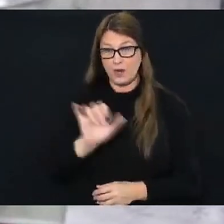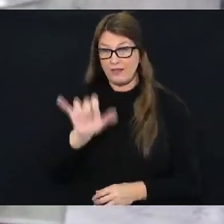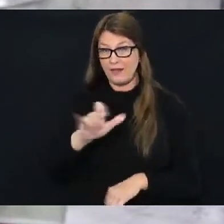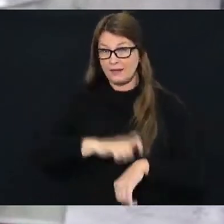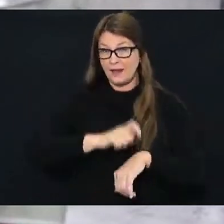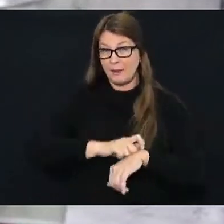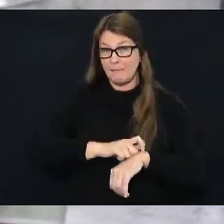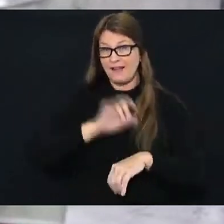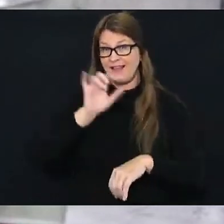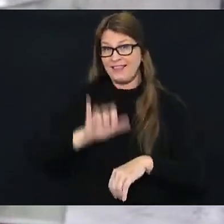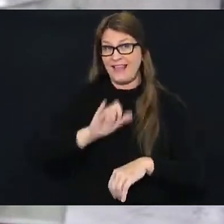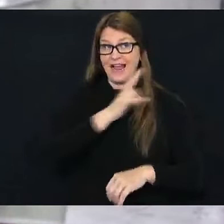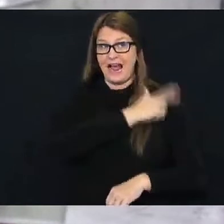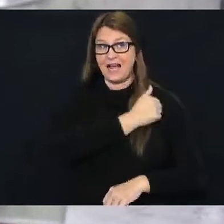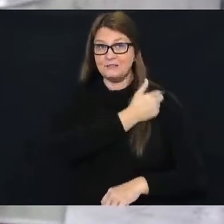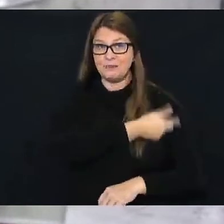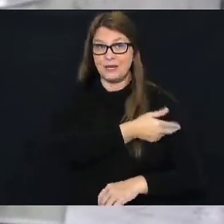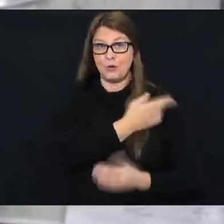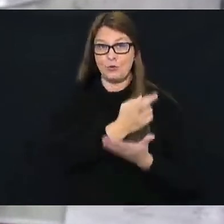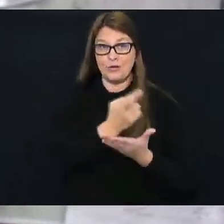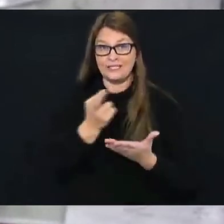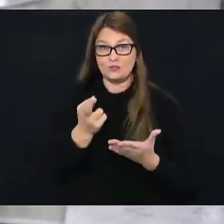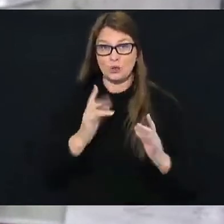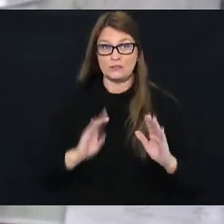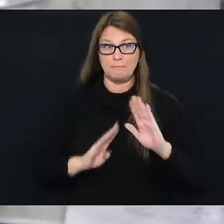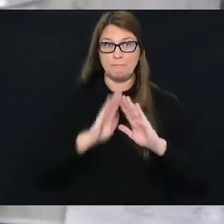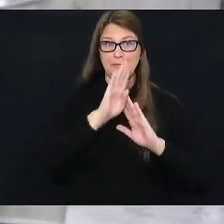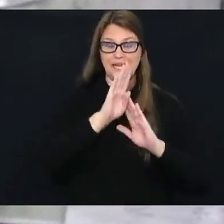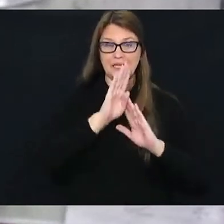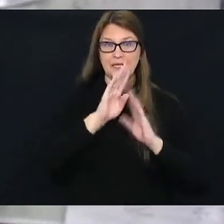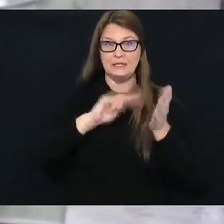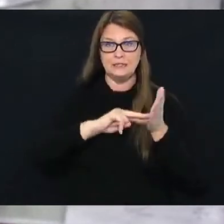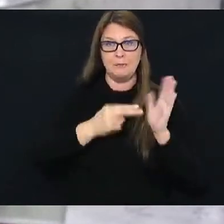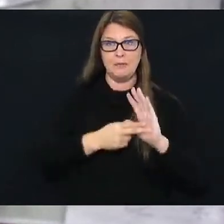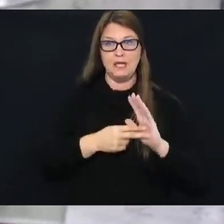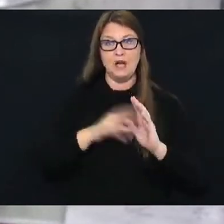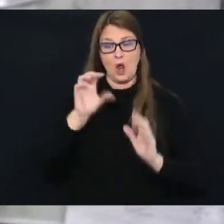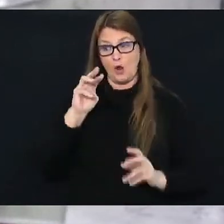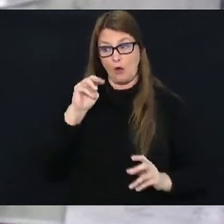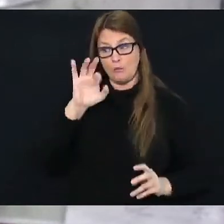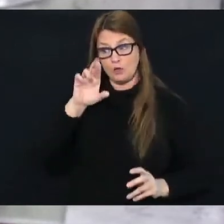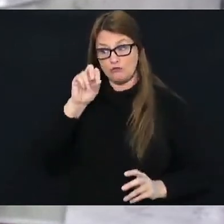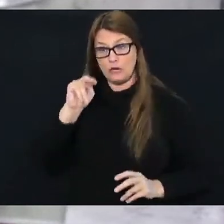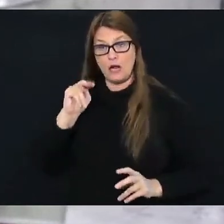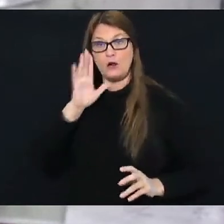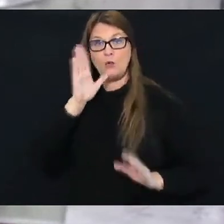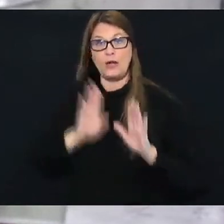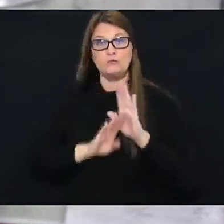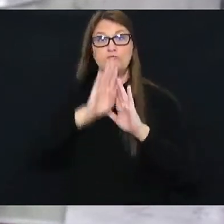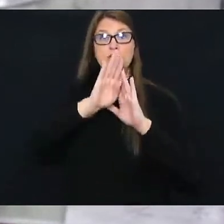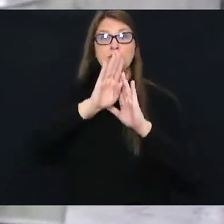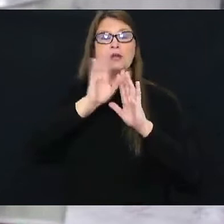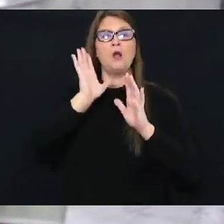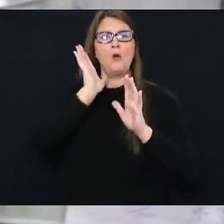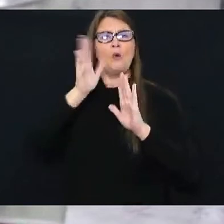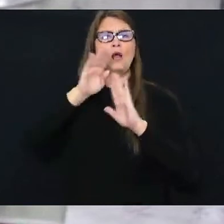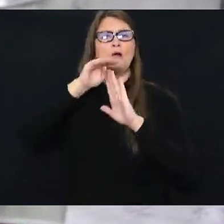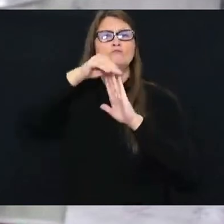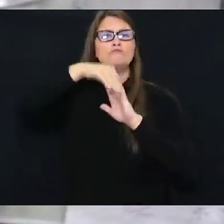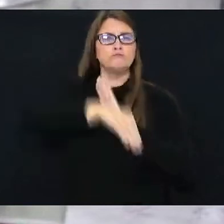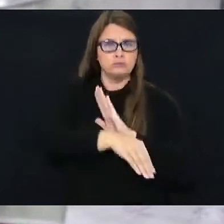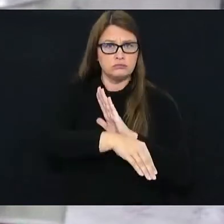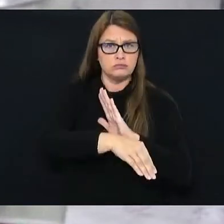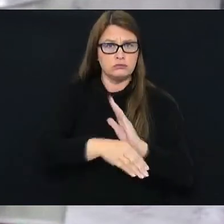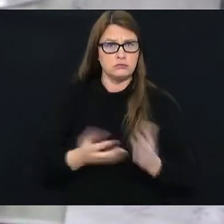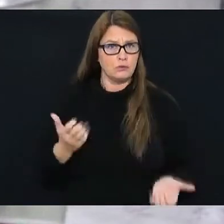peak hospital resource, does that represent the peak of this Omicron wave? After that, the hospital resource are expected to exponentially